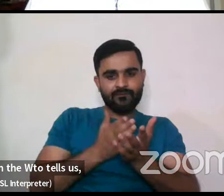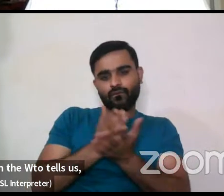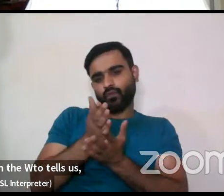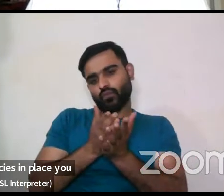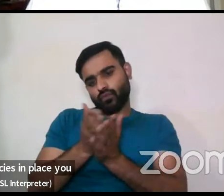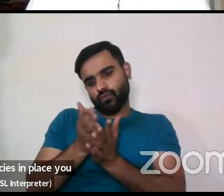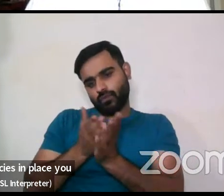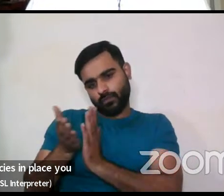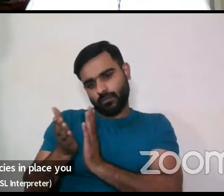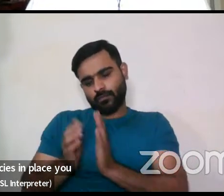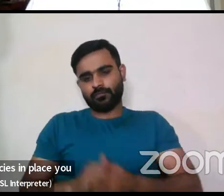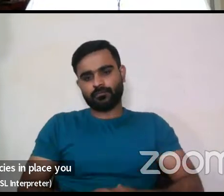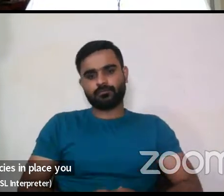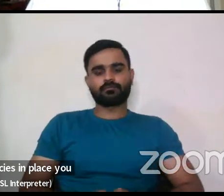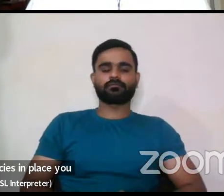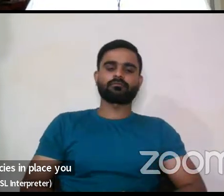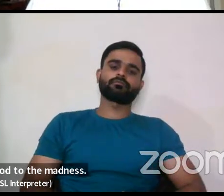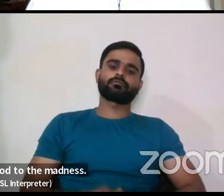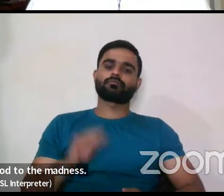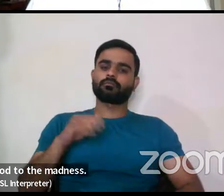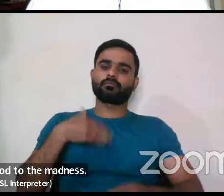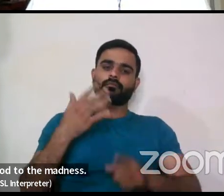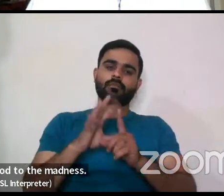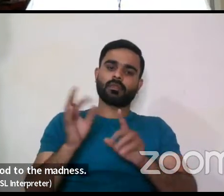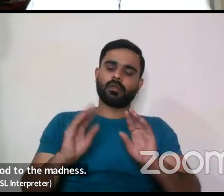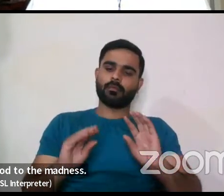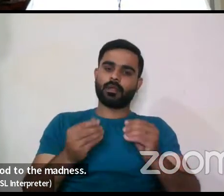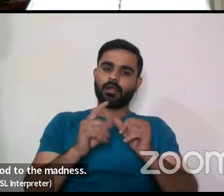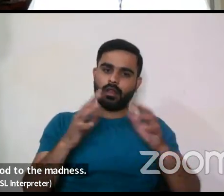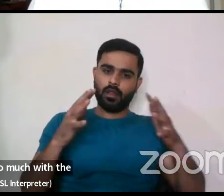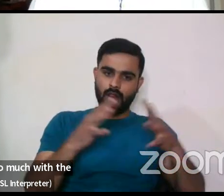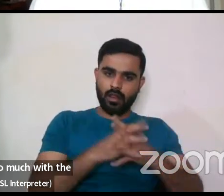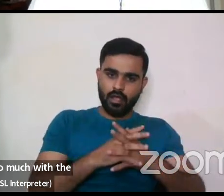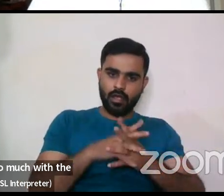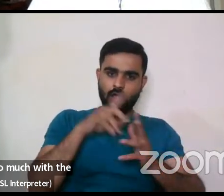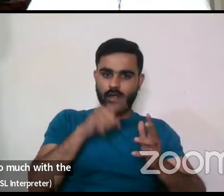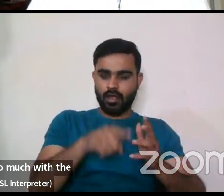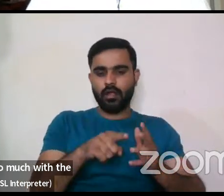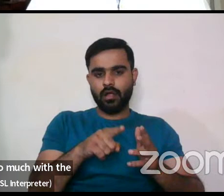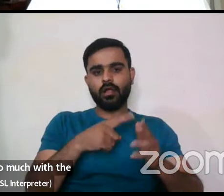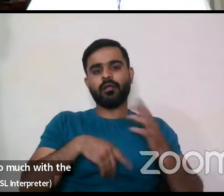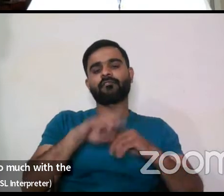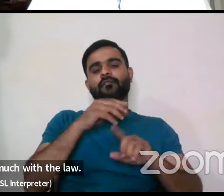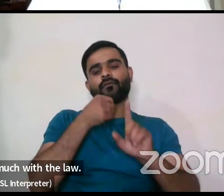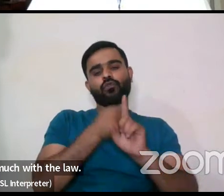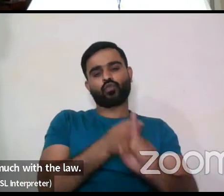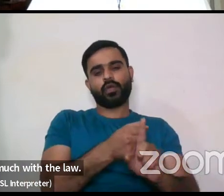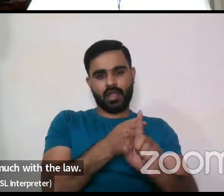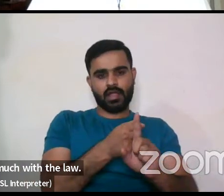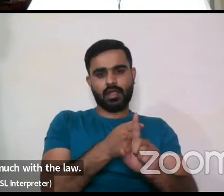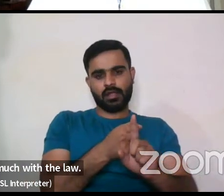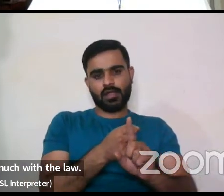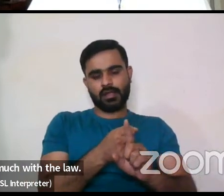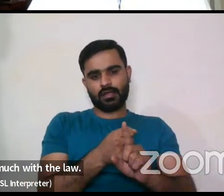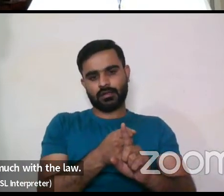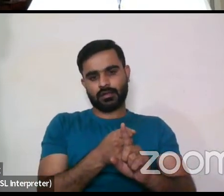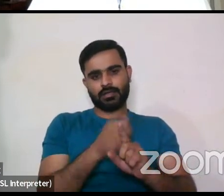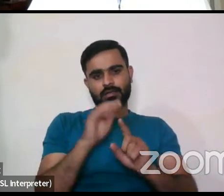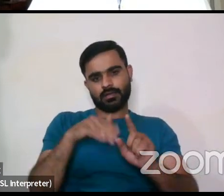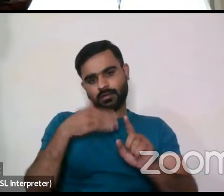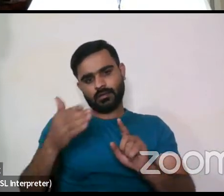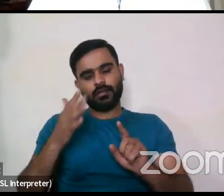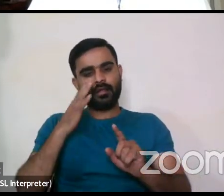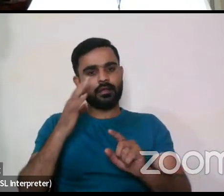madness. But then what do? We can't do much with the law. The law is what it is. It enforces certain kind, it goes. What we then need is a